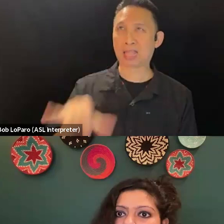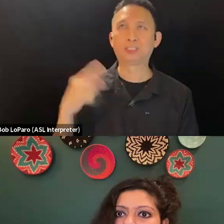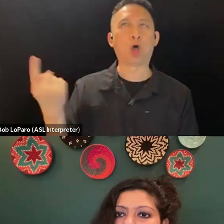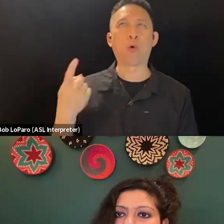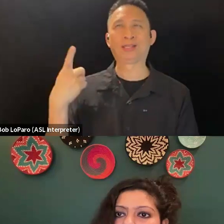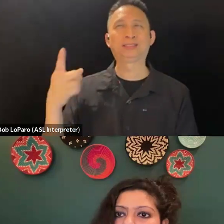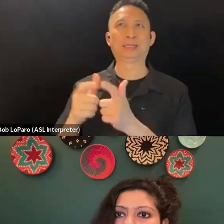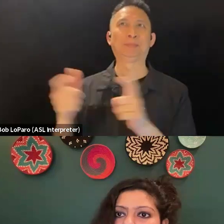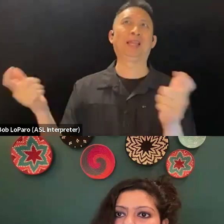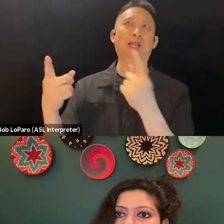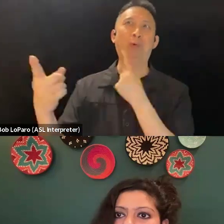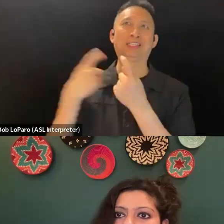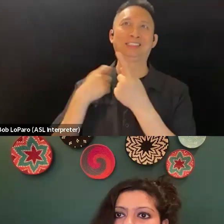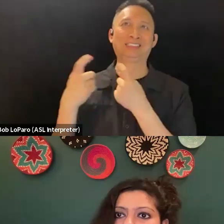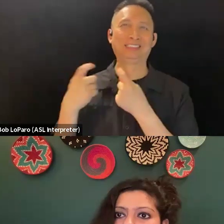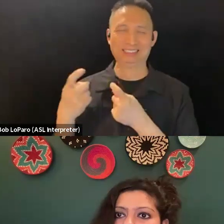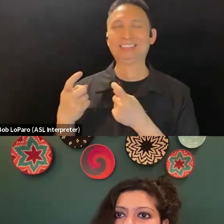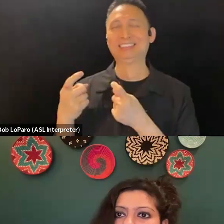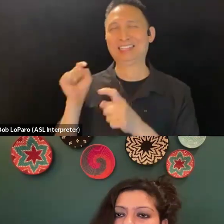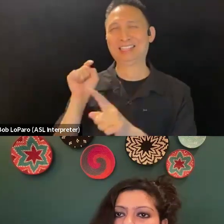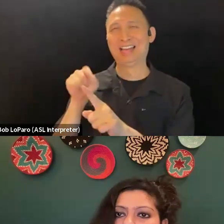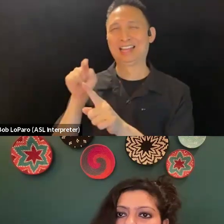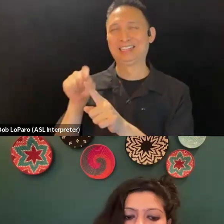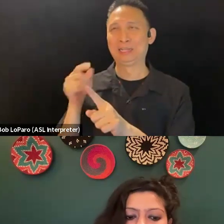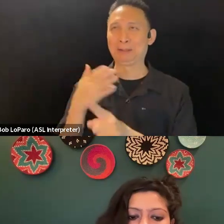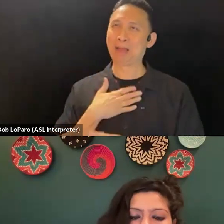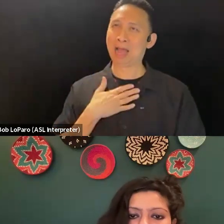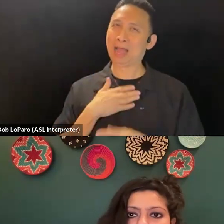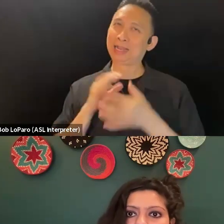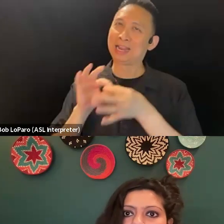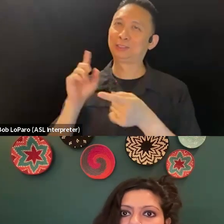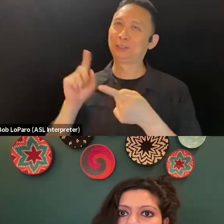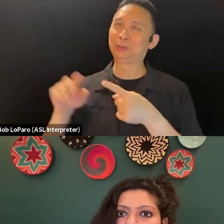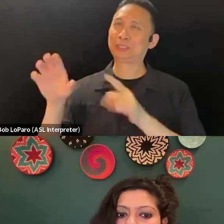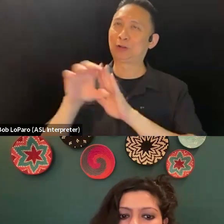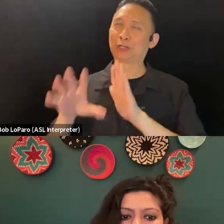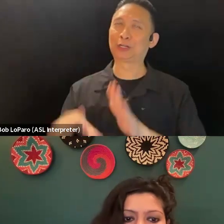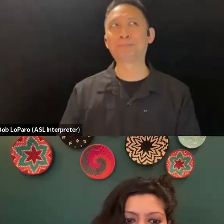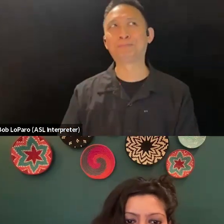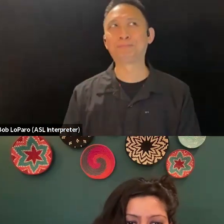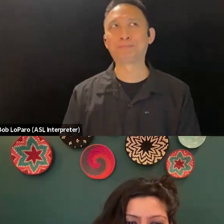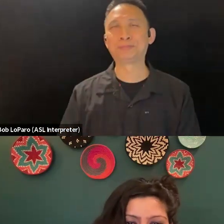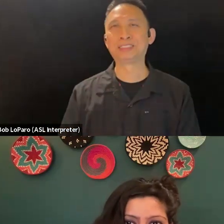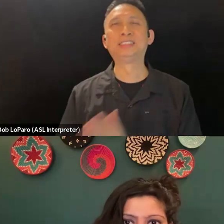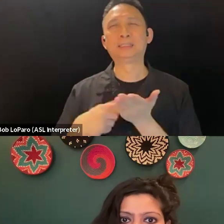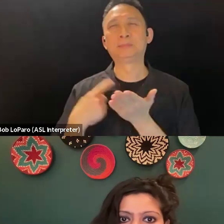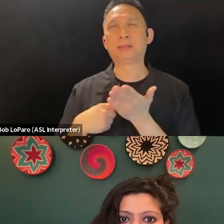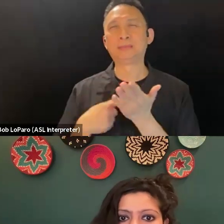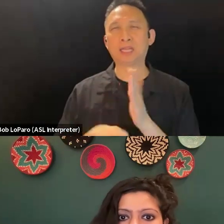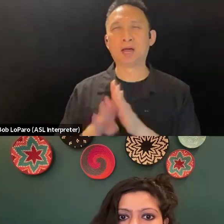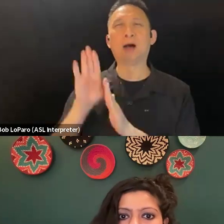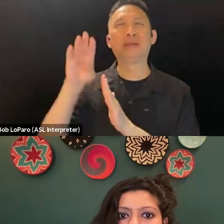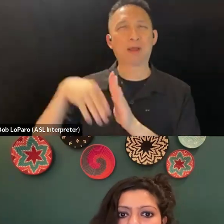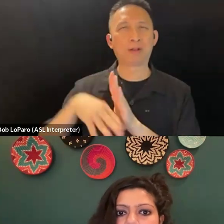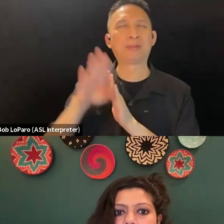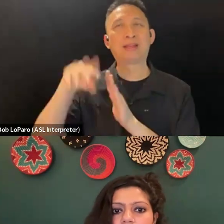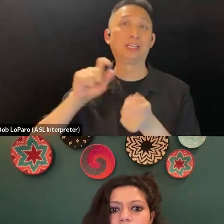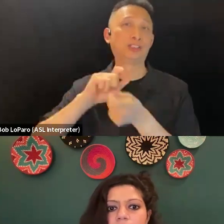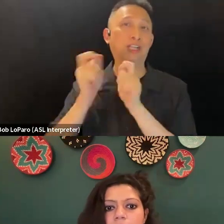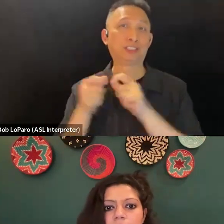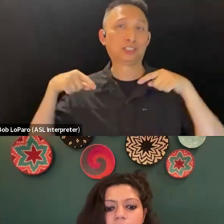of course, that is why we're having these conversations, because there are a lot of people doing a lot of very many different things in